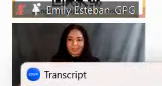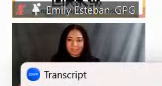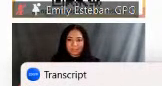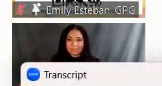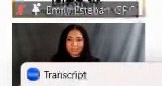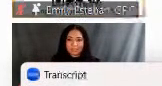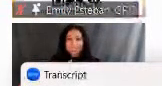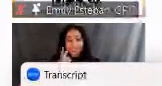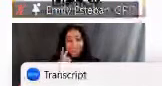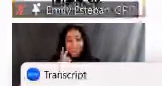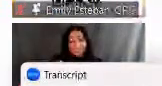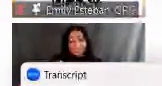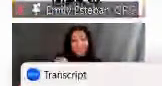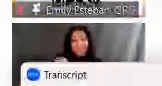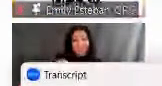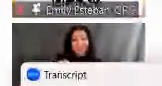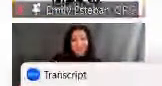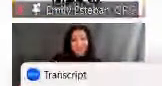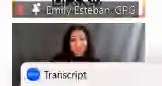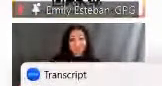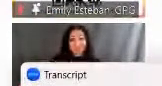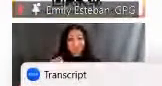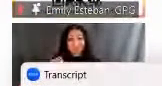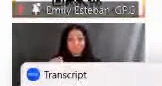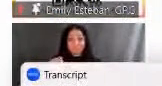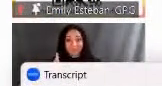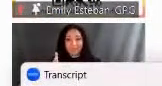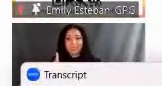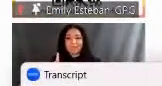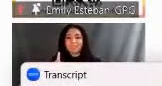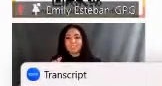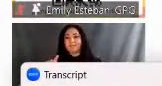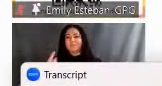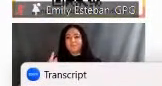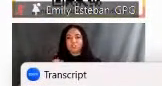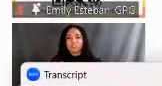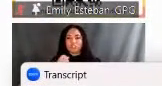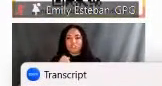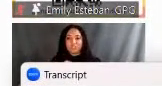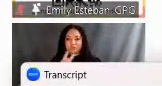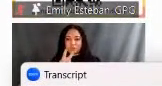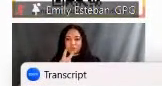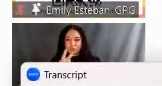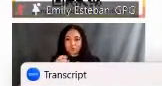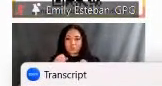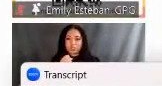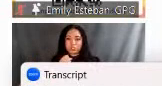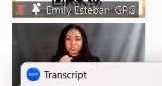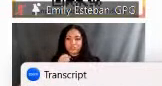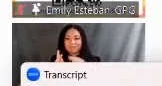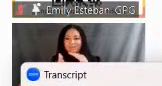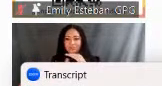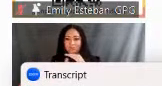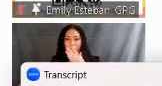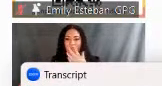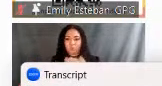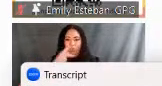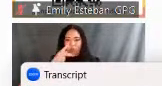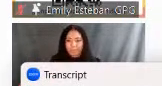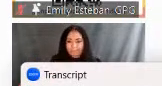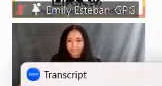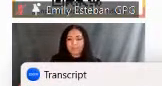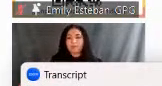the definition of TK, it being a first year of a 2-year kindergarten program, as well